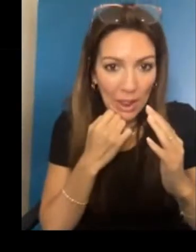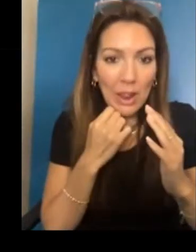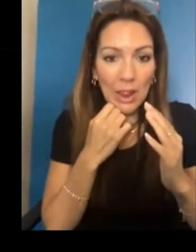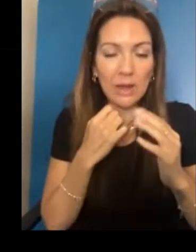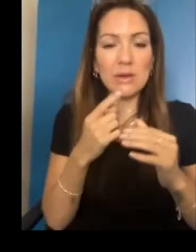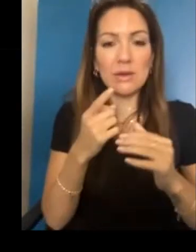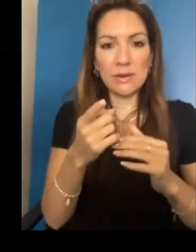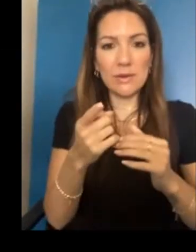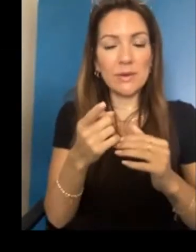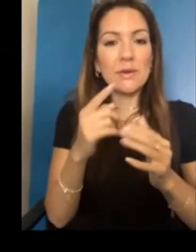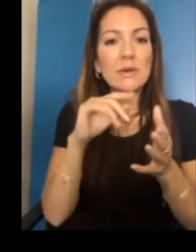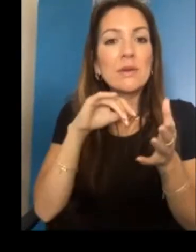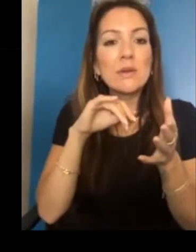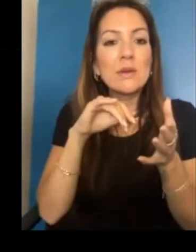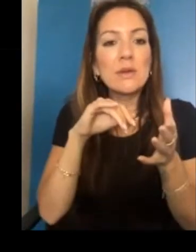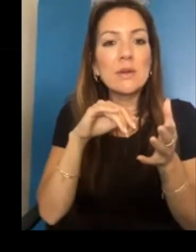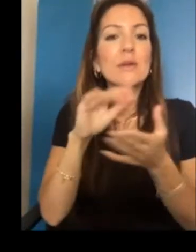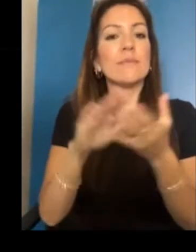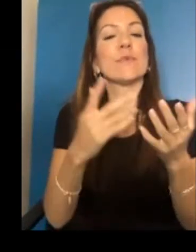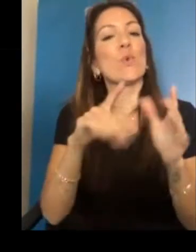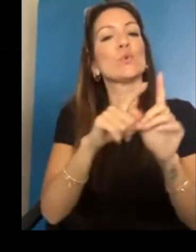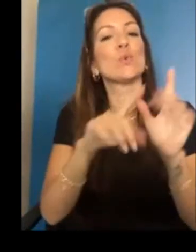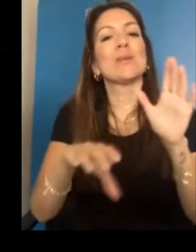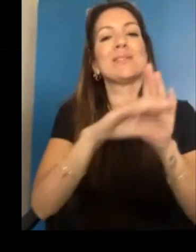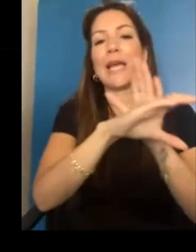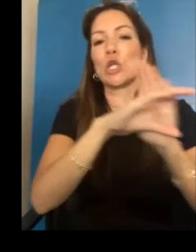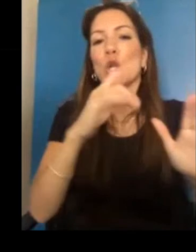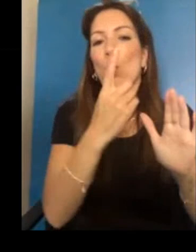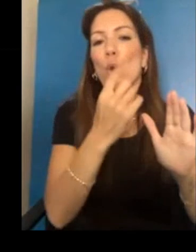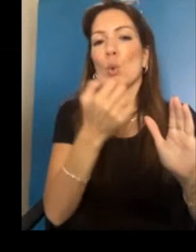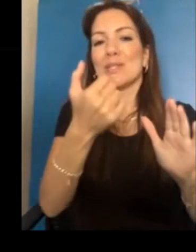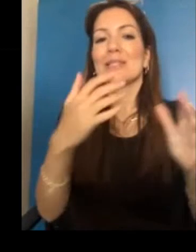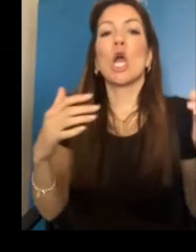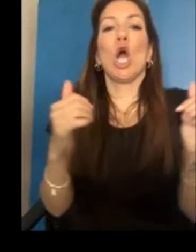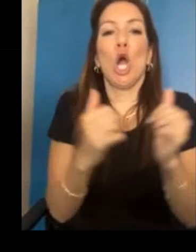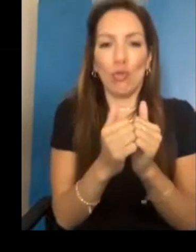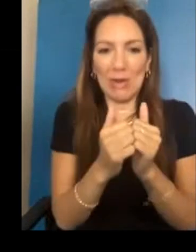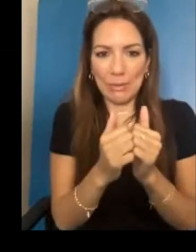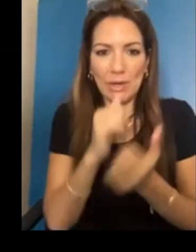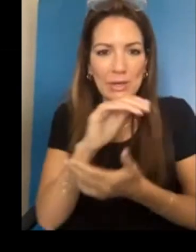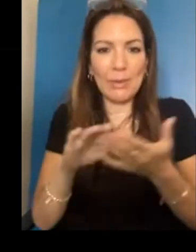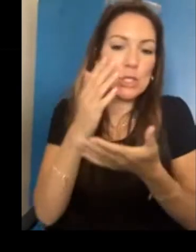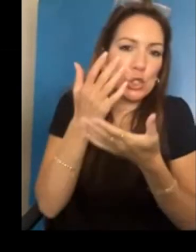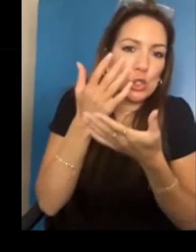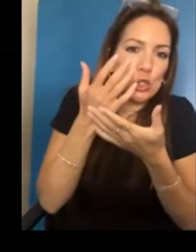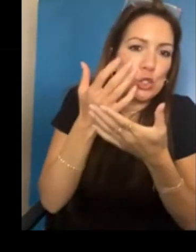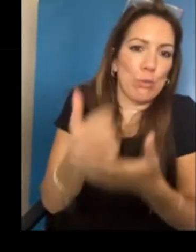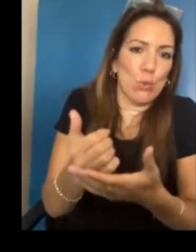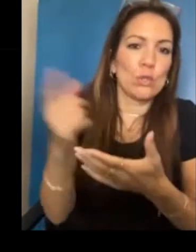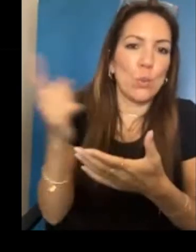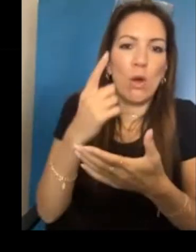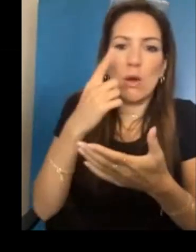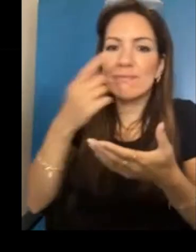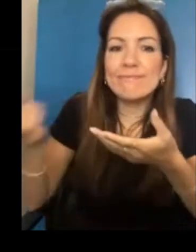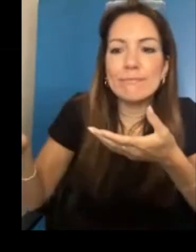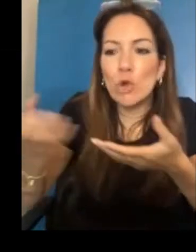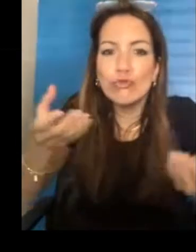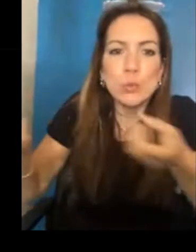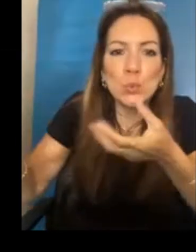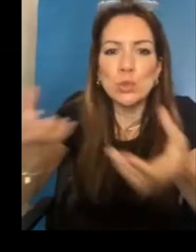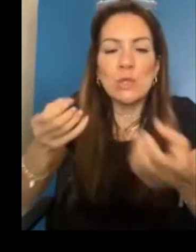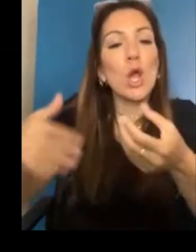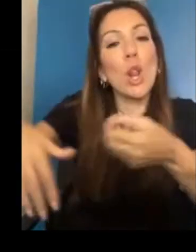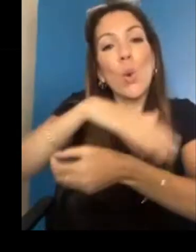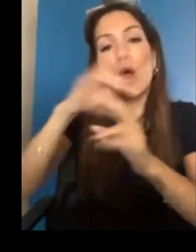part of what's called an Section 106 agreement for that supports the master plan, there are contributions to local